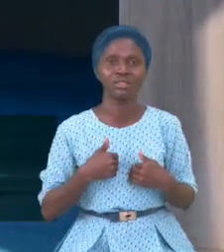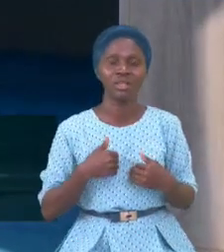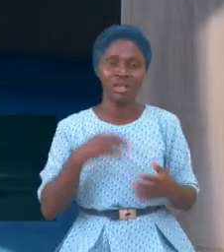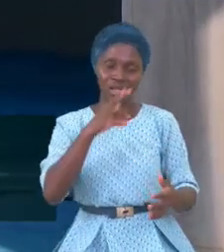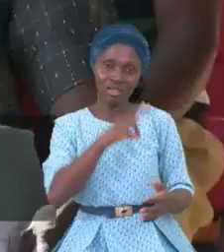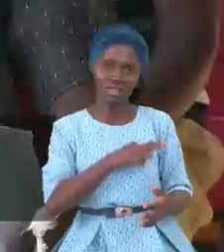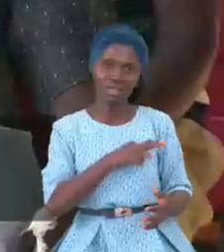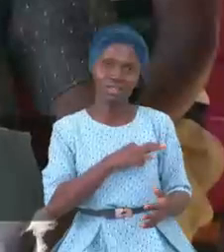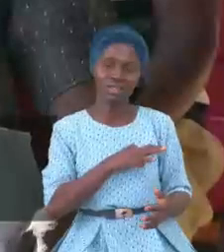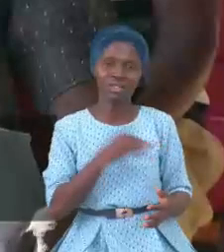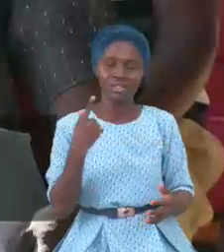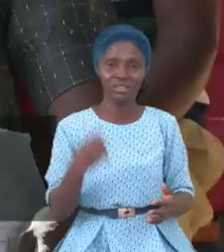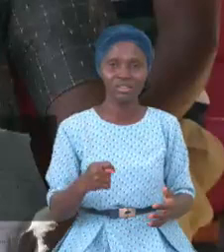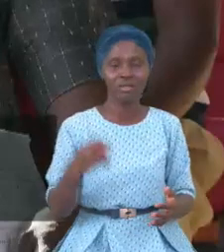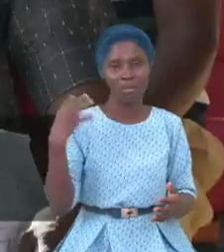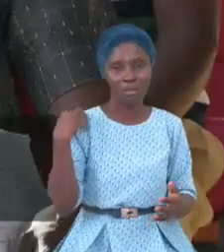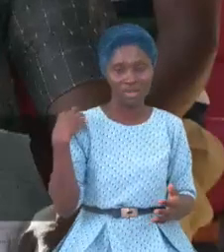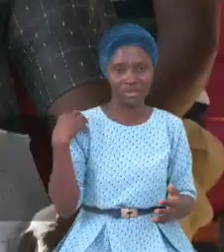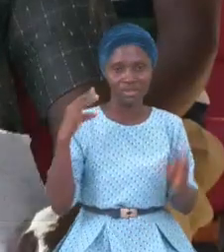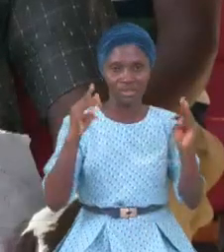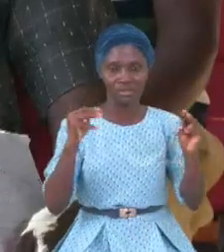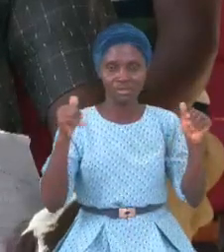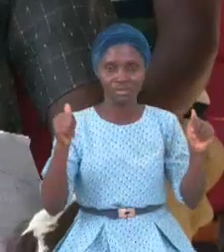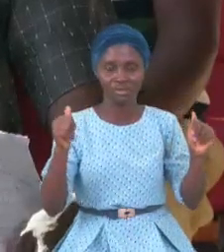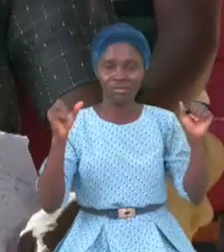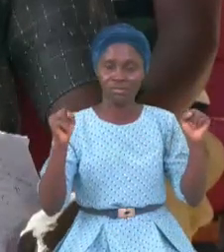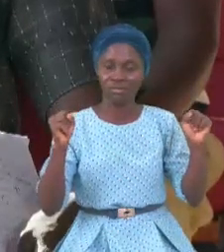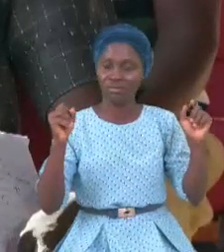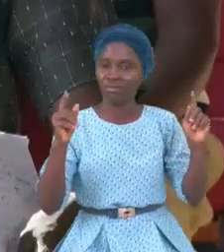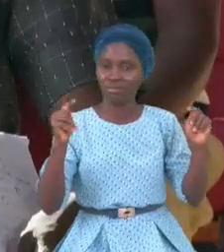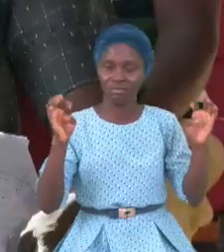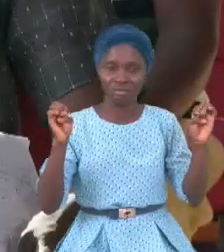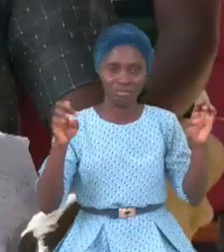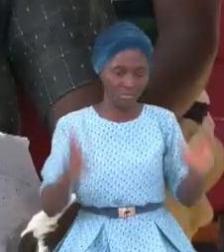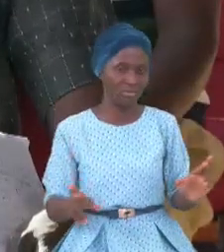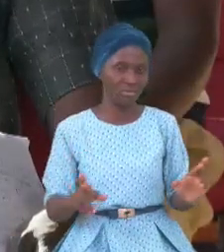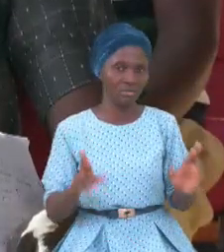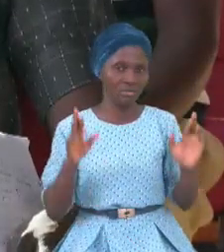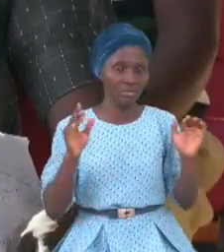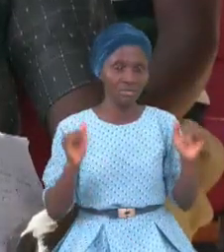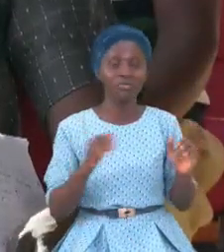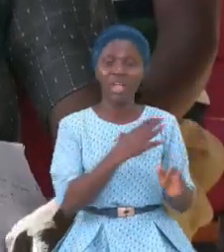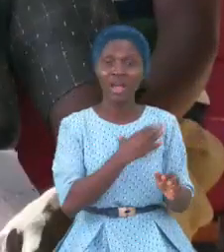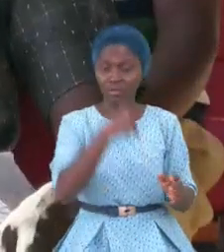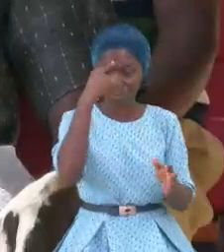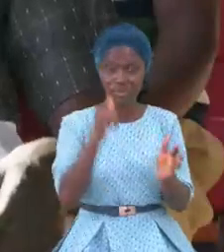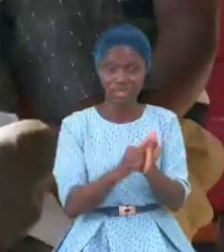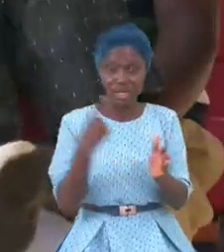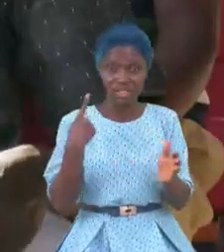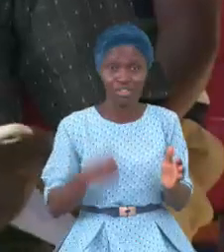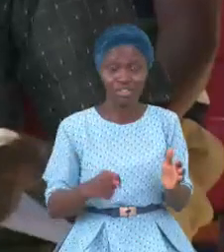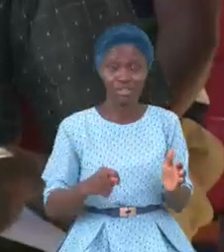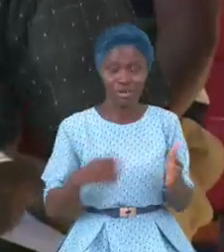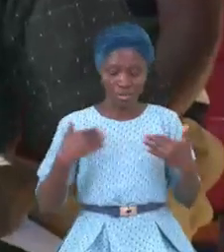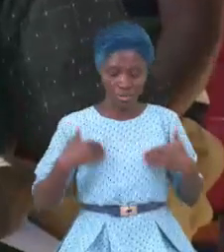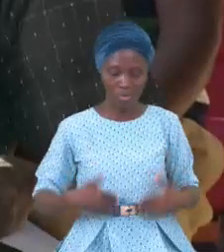the mastery. And because of that, the body will pay attention, will be under control. And then it